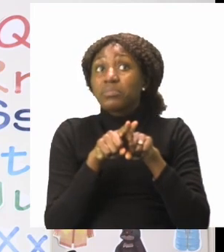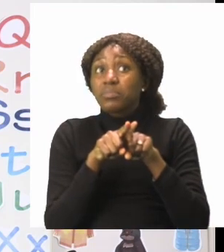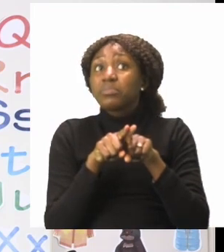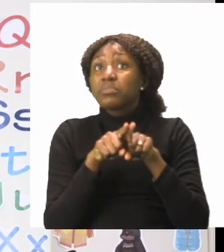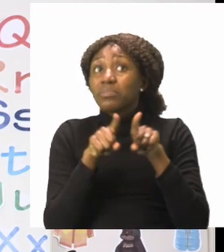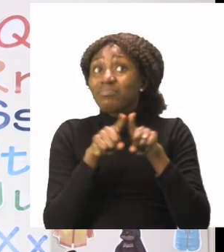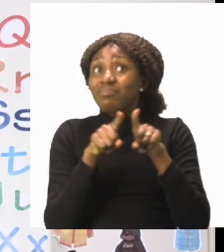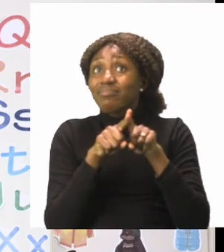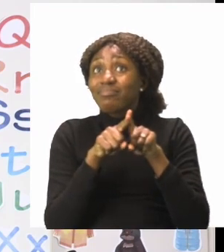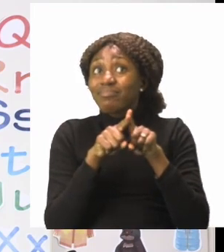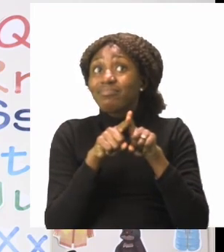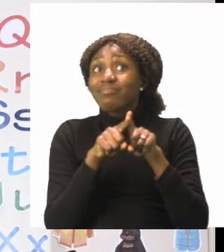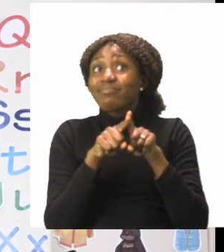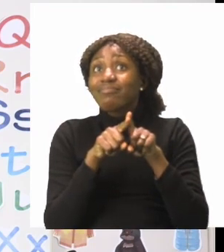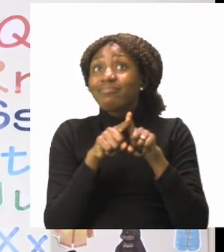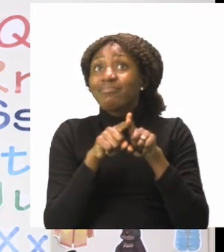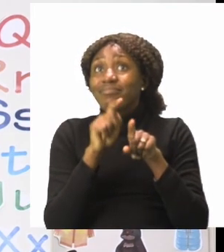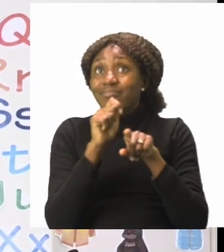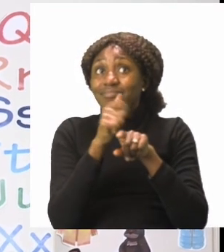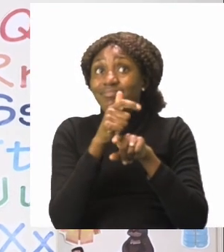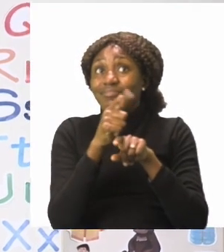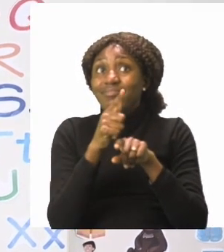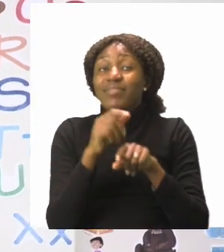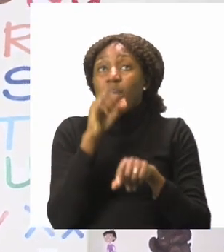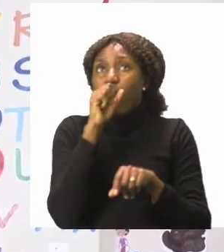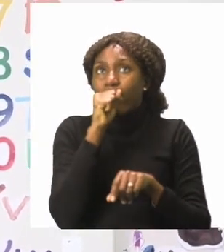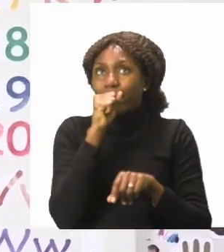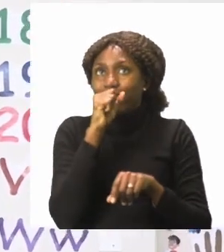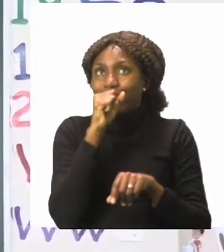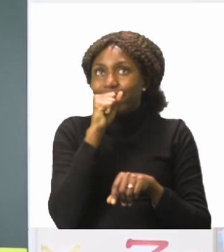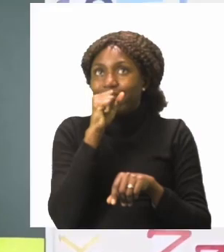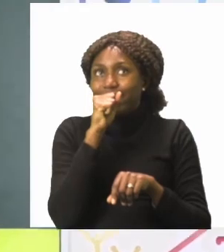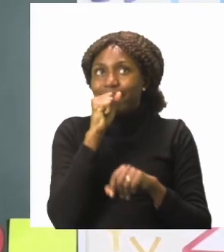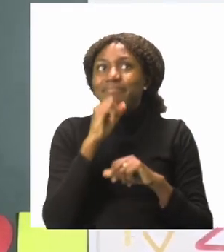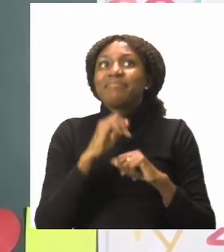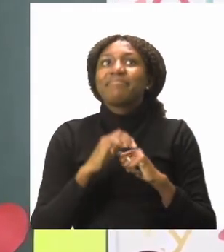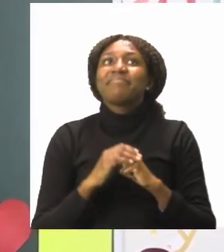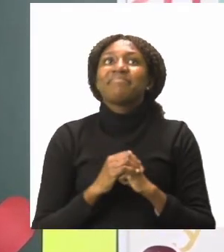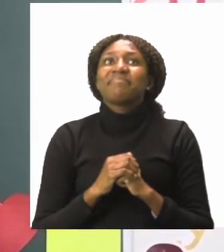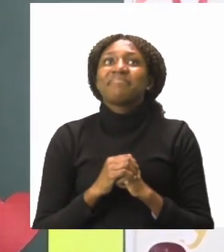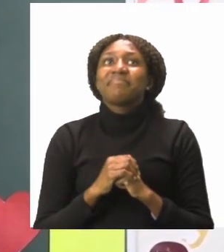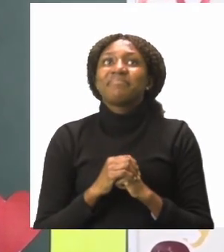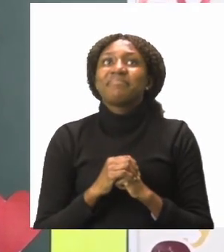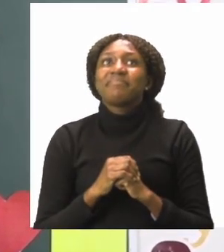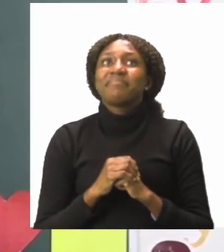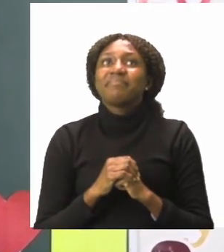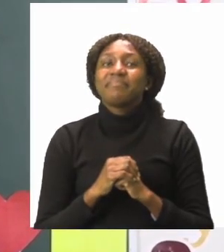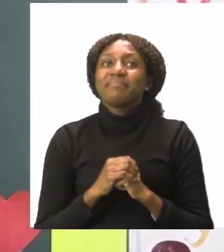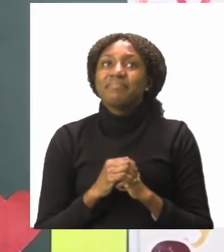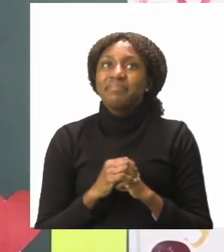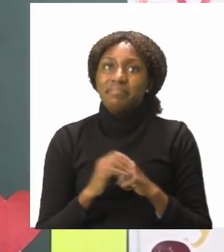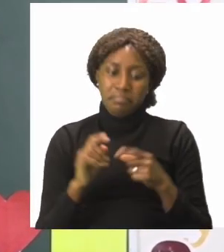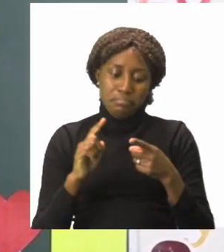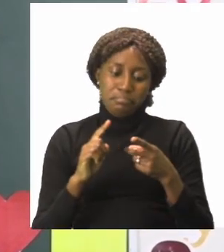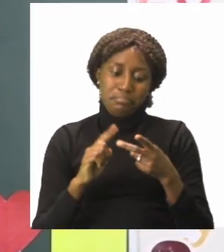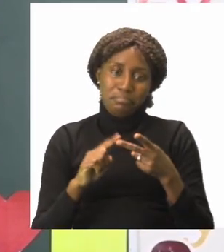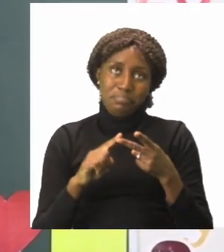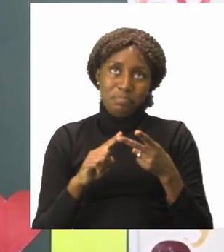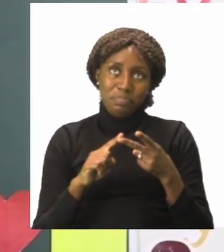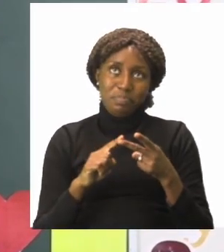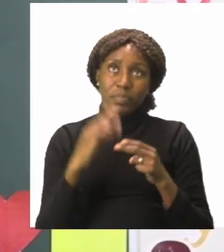diamond. So orange is the same as our diamond. The next one that I have is